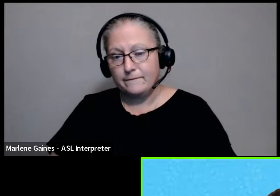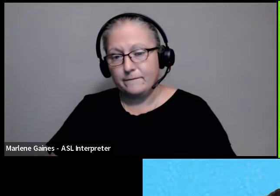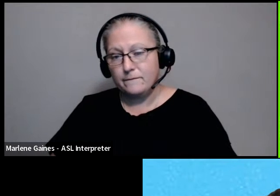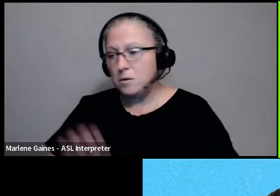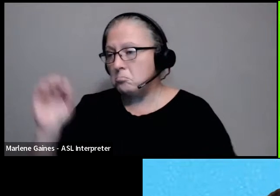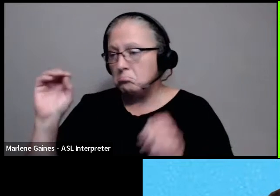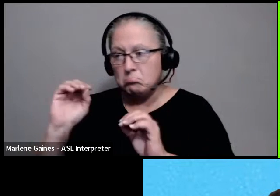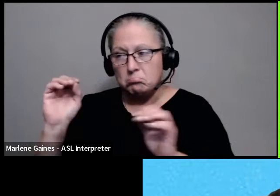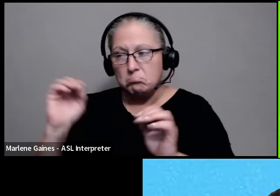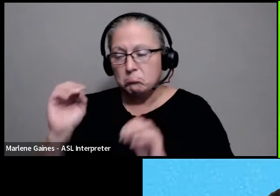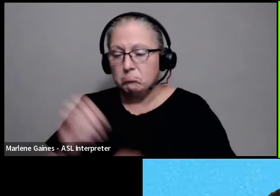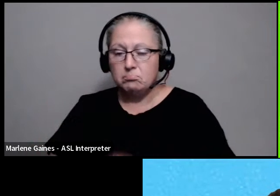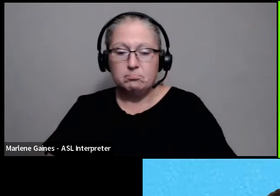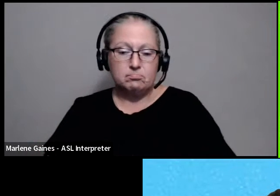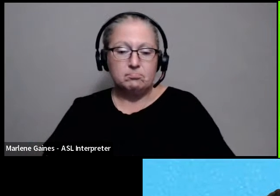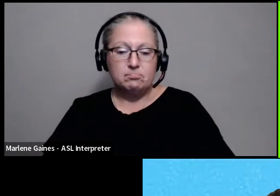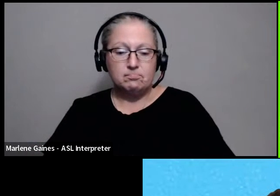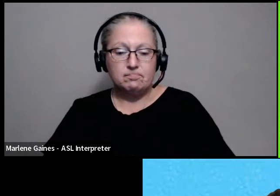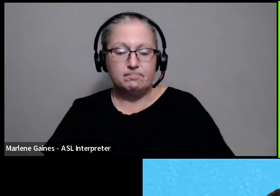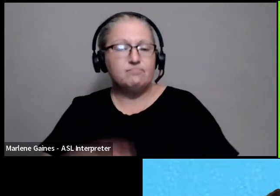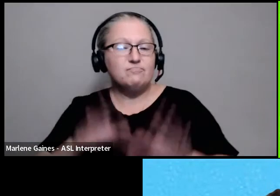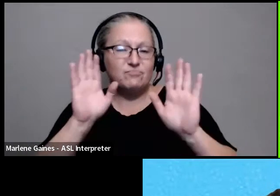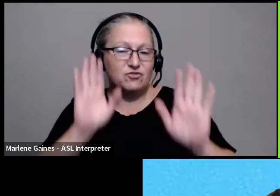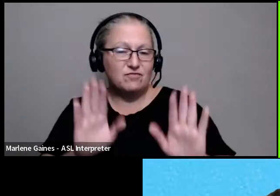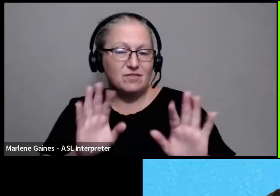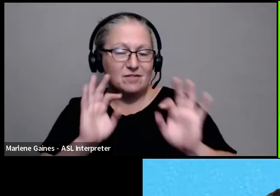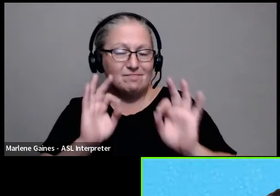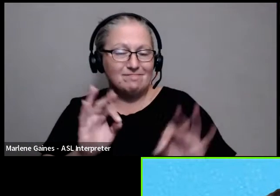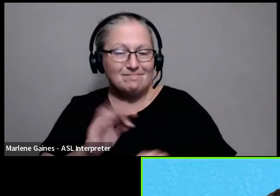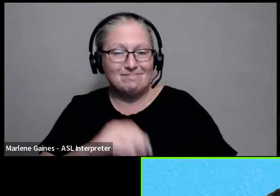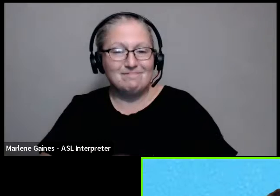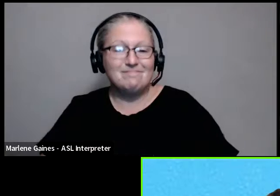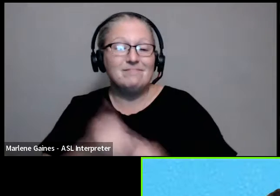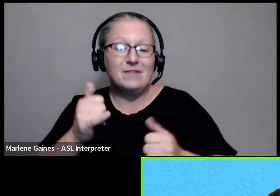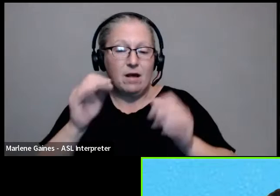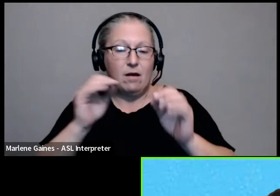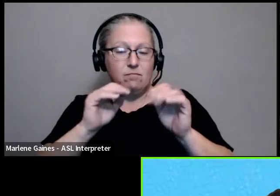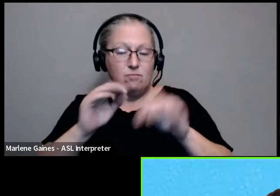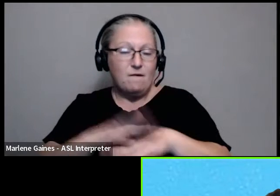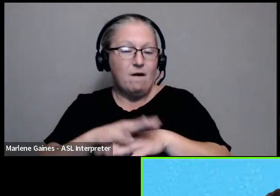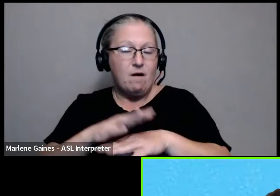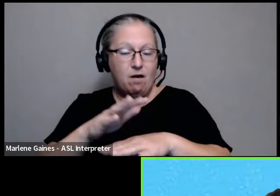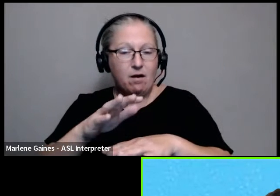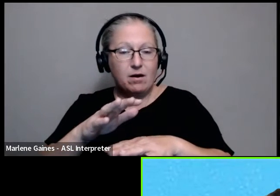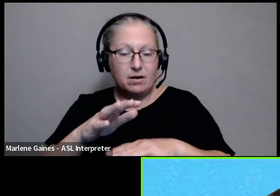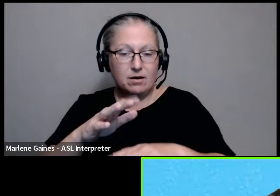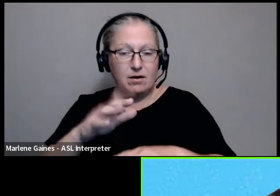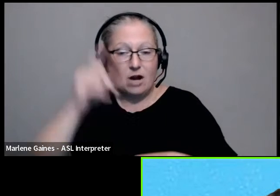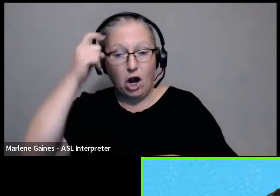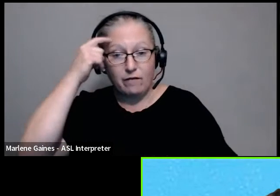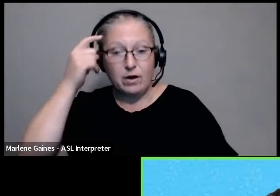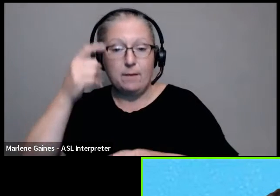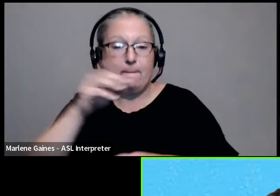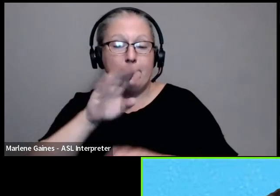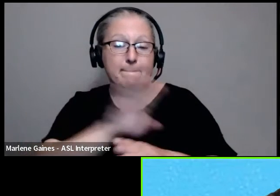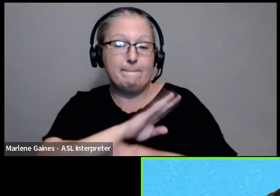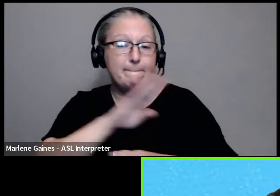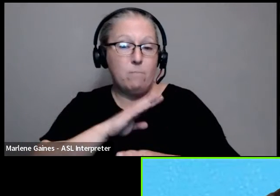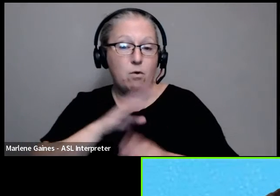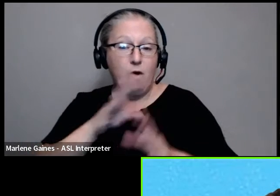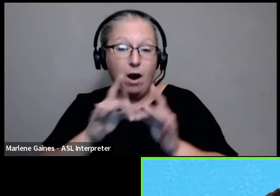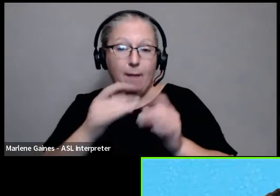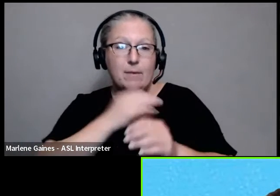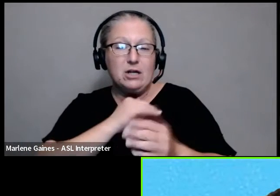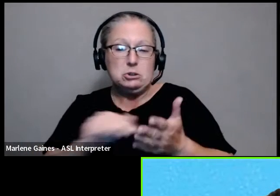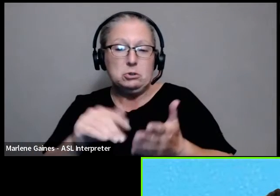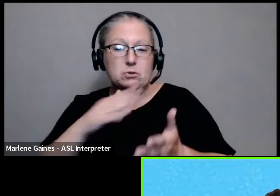No, there are none. Great. Okay, we'll move on to governing board comments, and forgive me for my